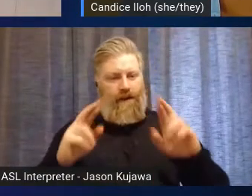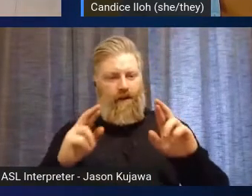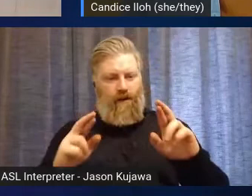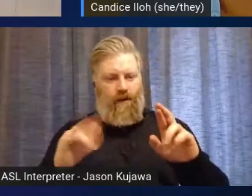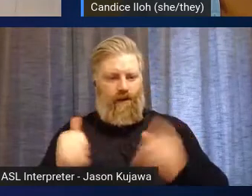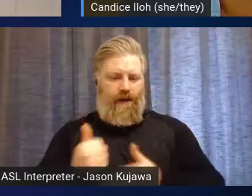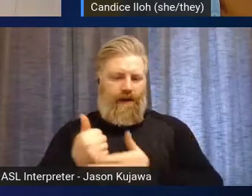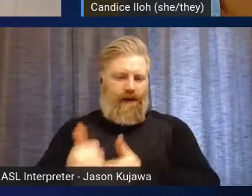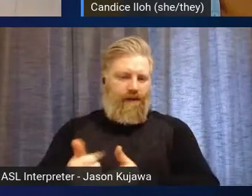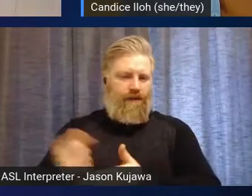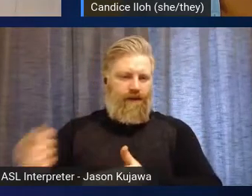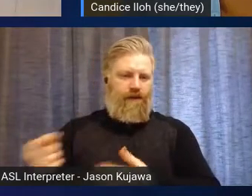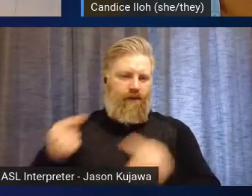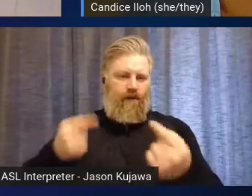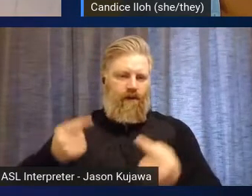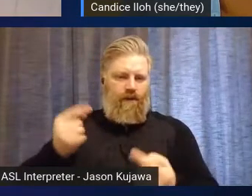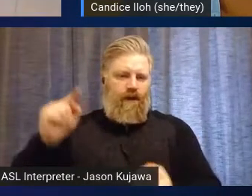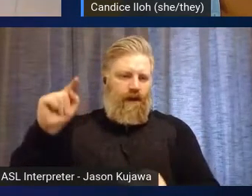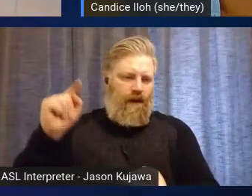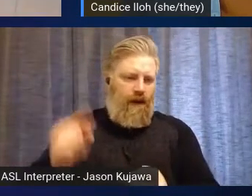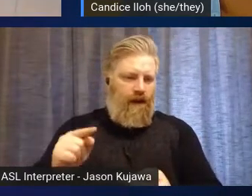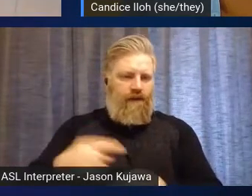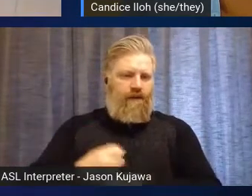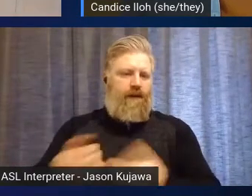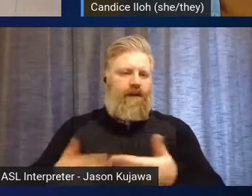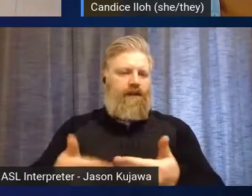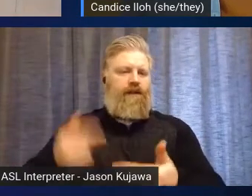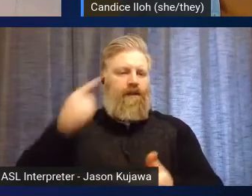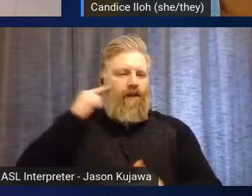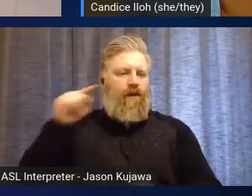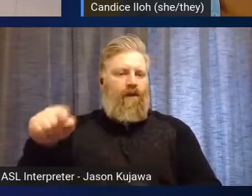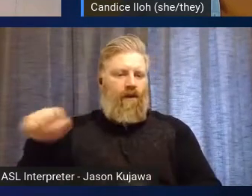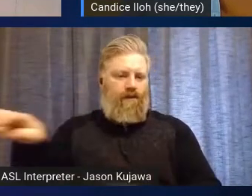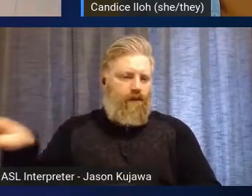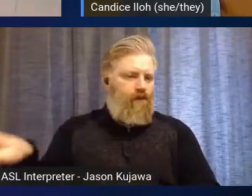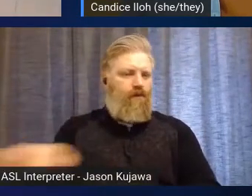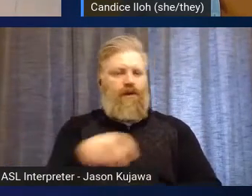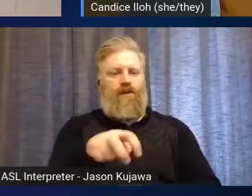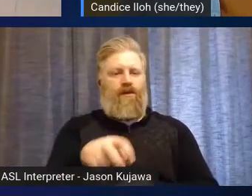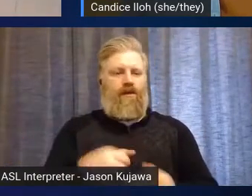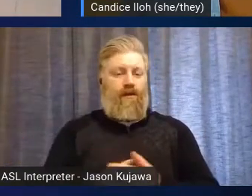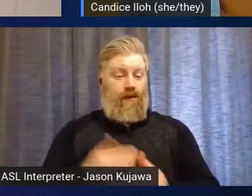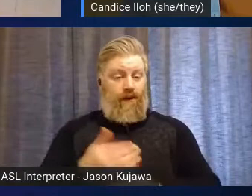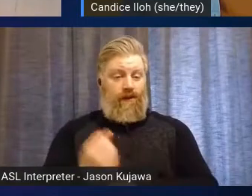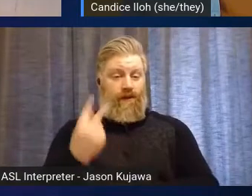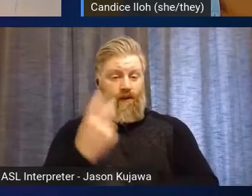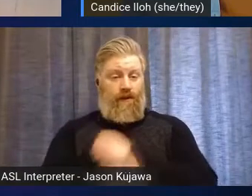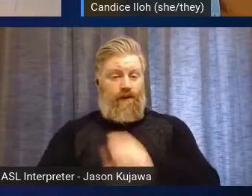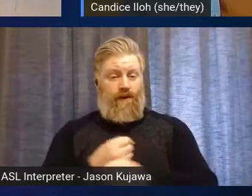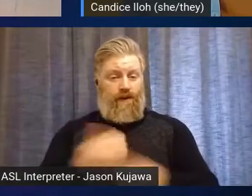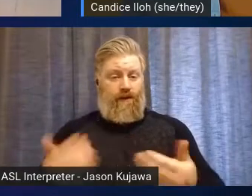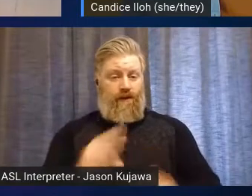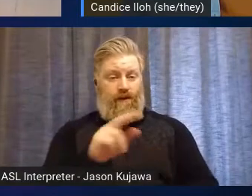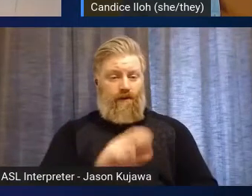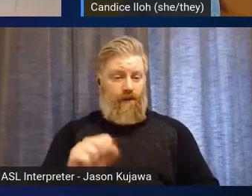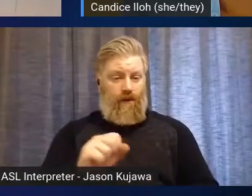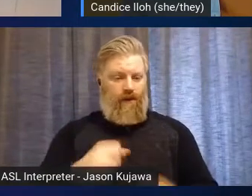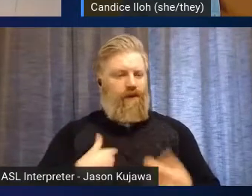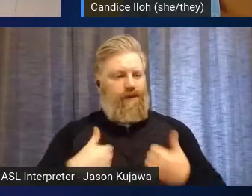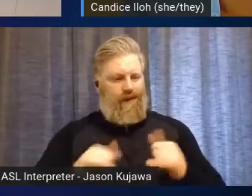little easier for them in transitioning to the. Even now, after 12 years in the US, there's a lot to